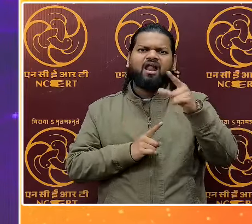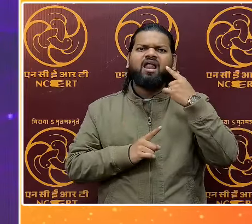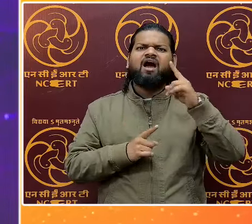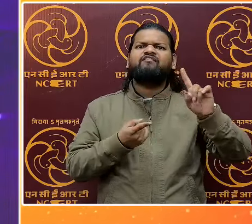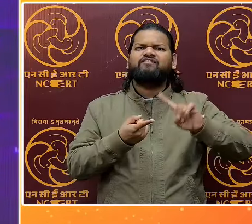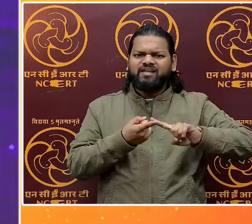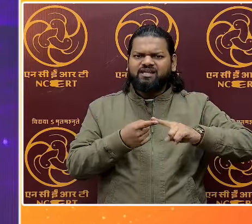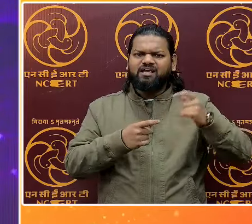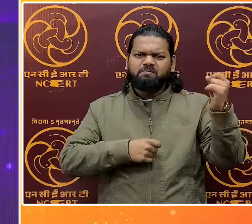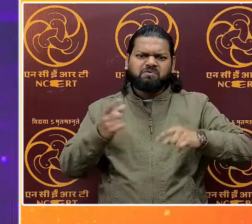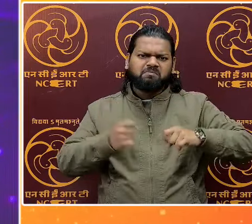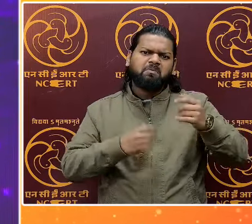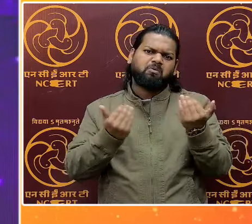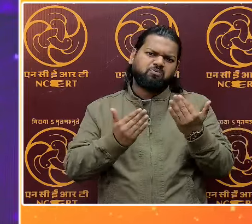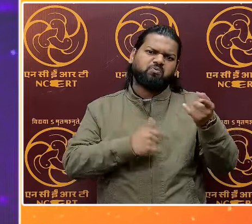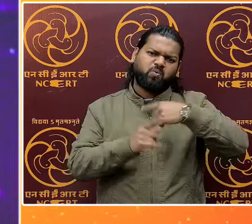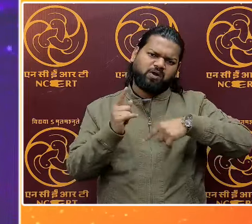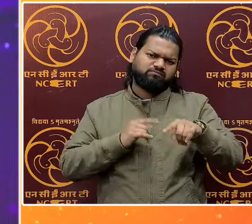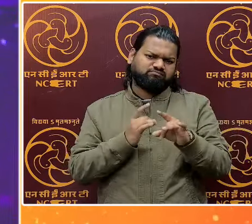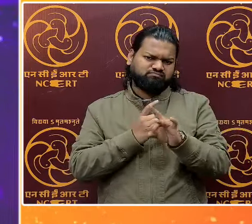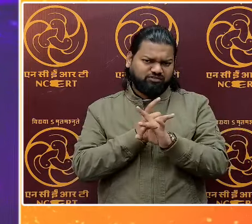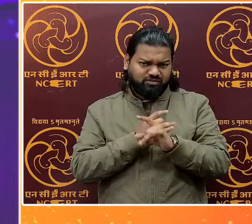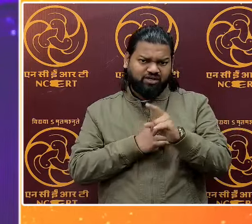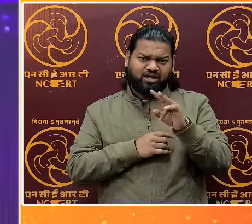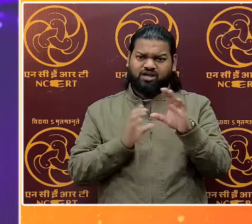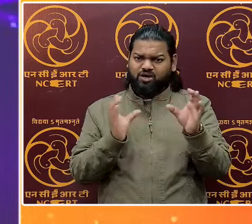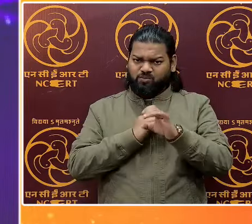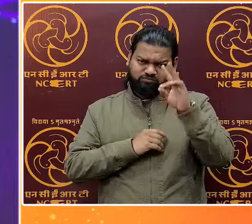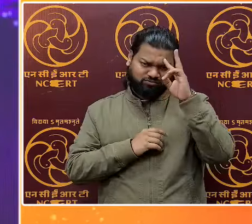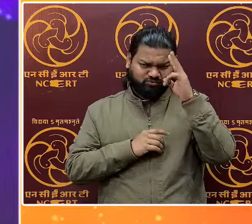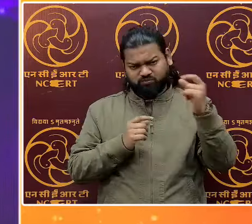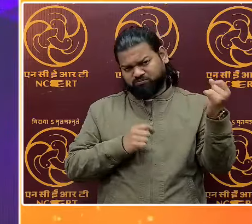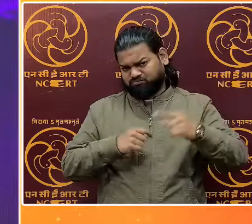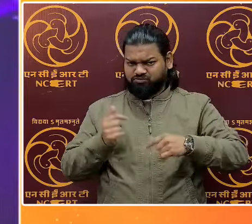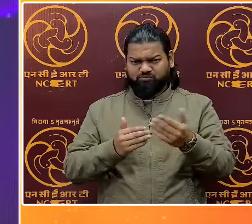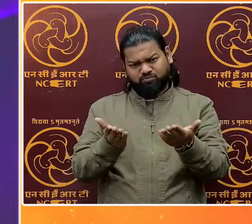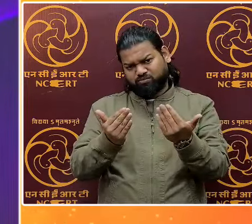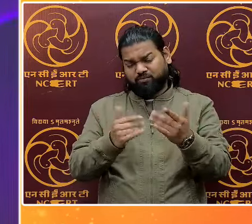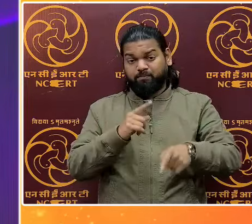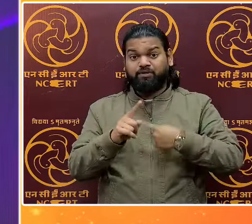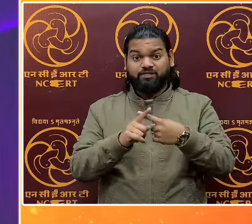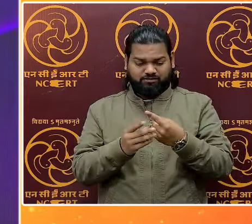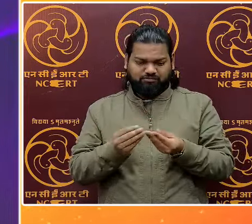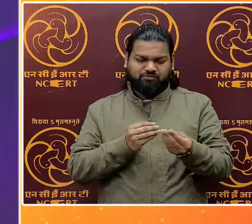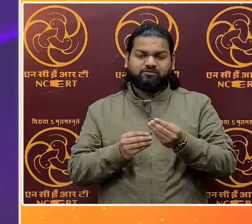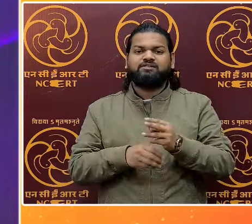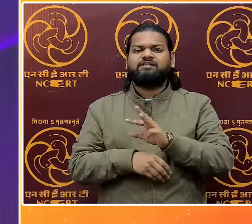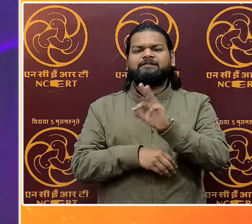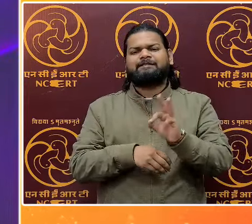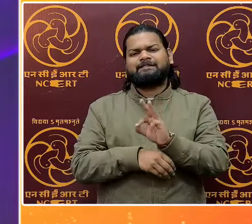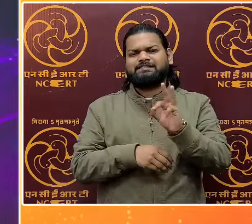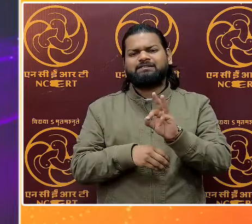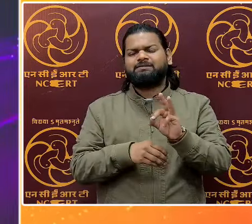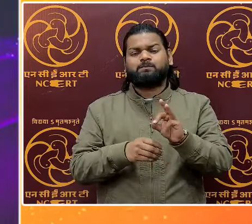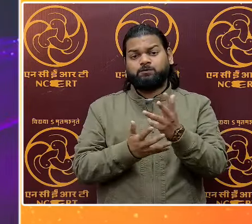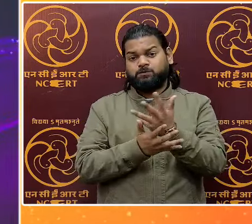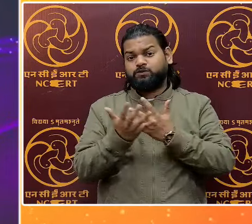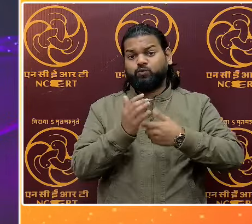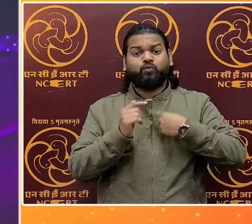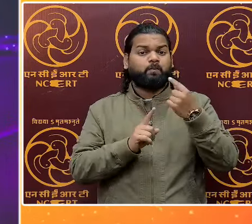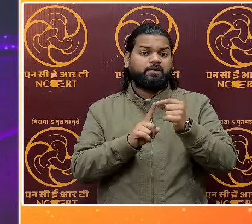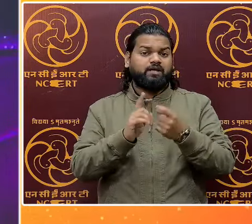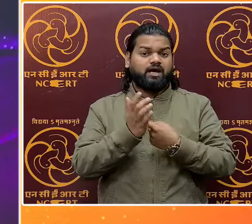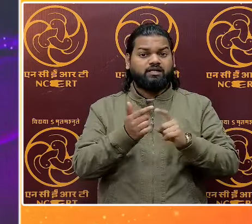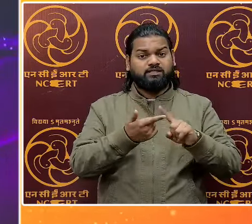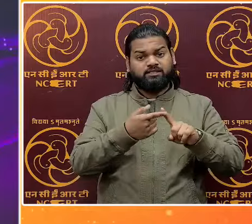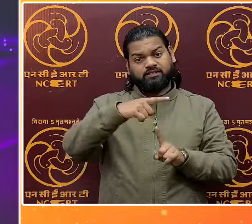your comment and queries. Without any further delay, we have this half an hour to discuss with Miss Priti Maan, TGT